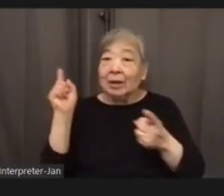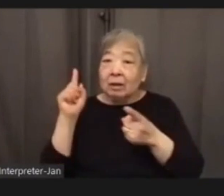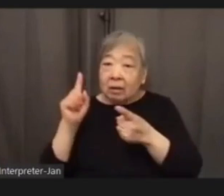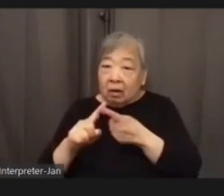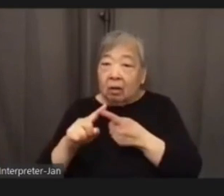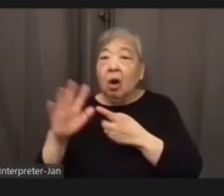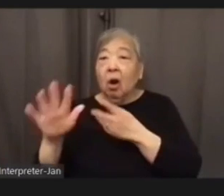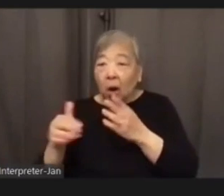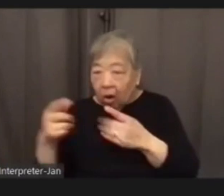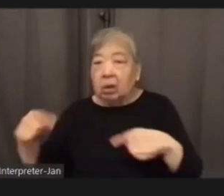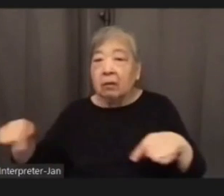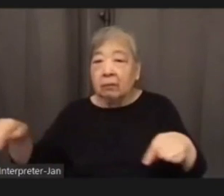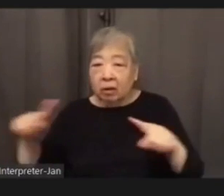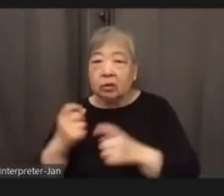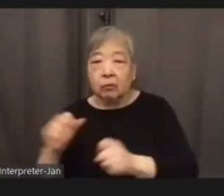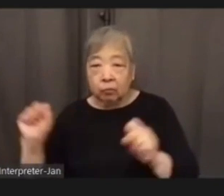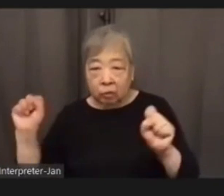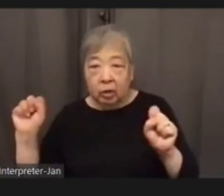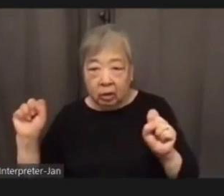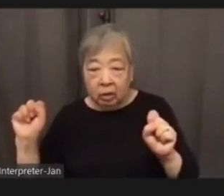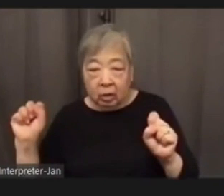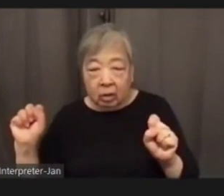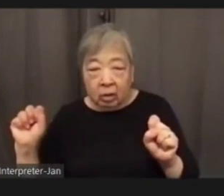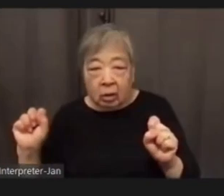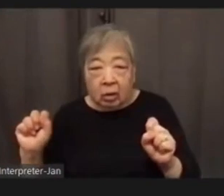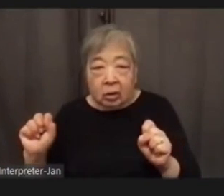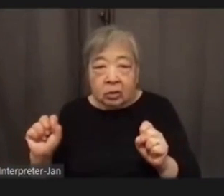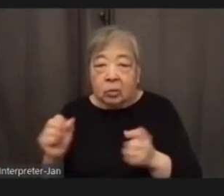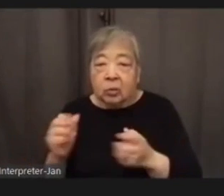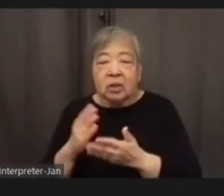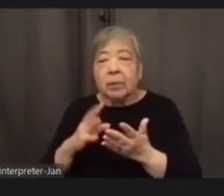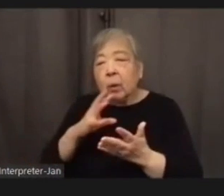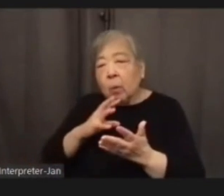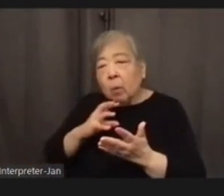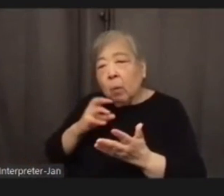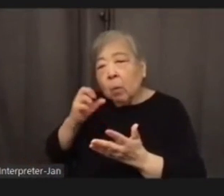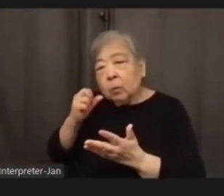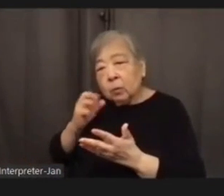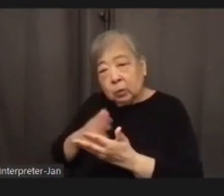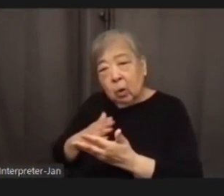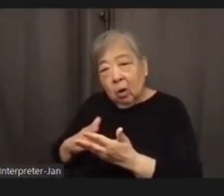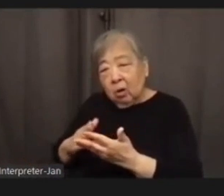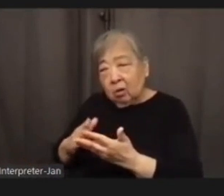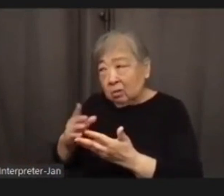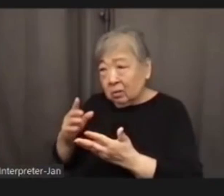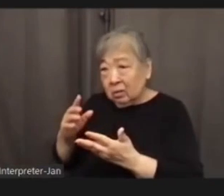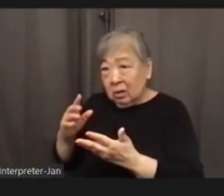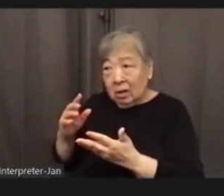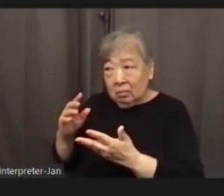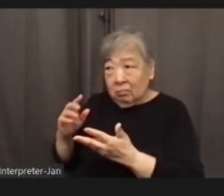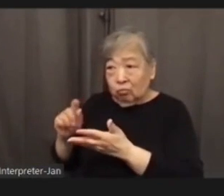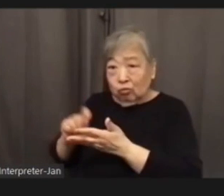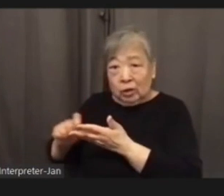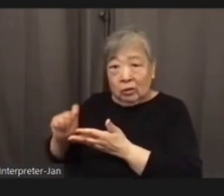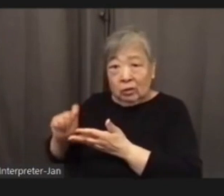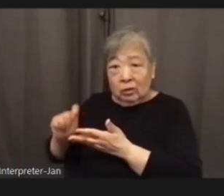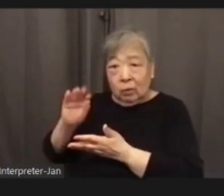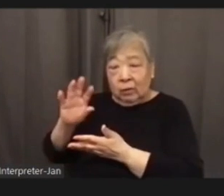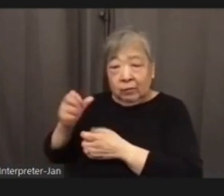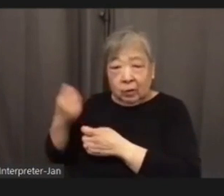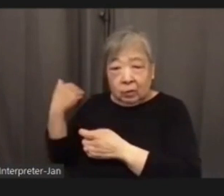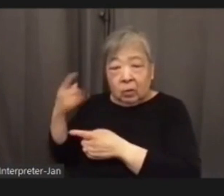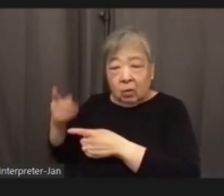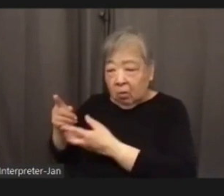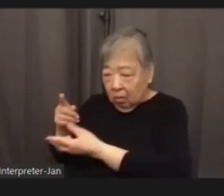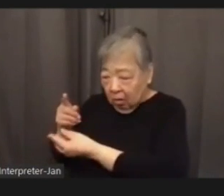so very deliberately, some of the older songs that Nobuko wrote 40, 50 years ago have been reimagined on this album, like the one you